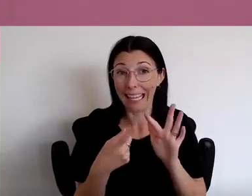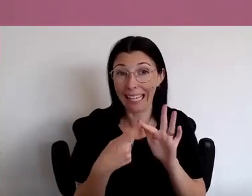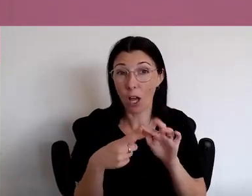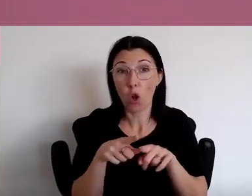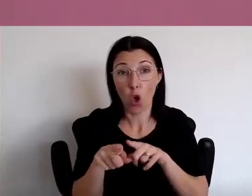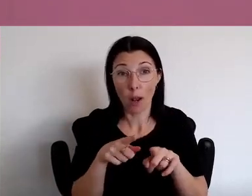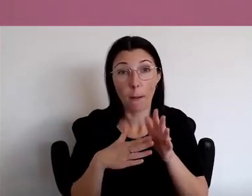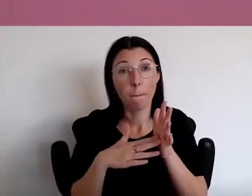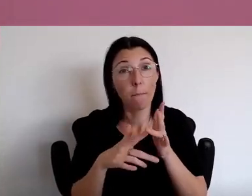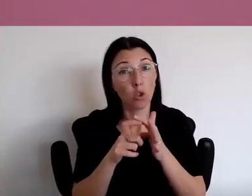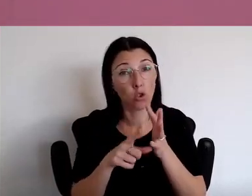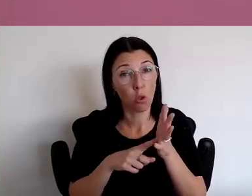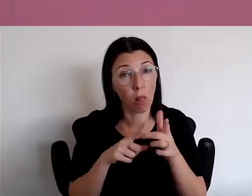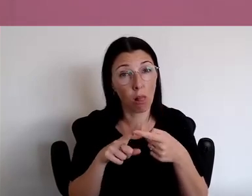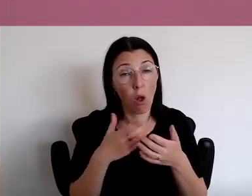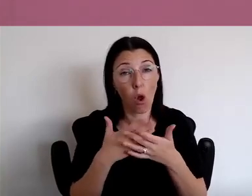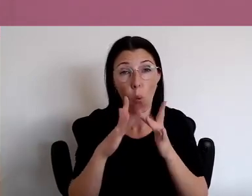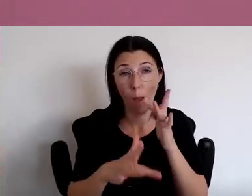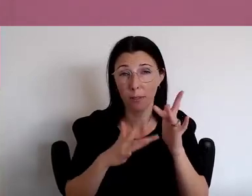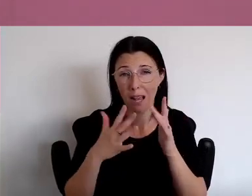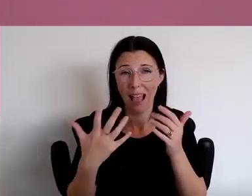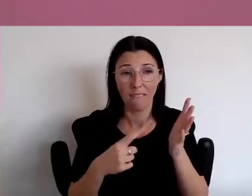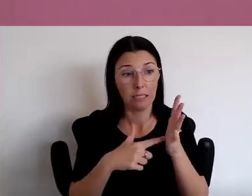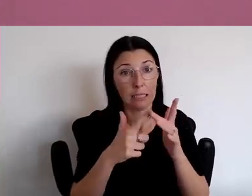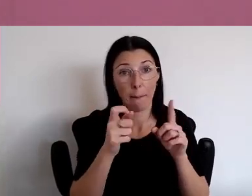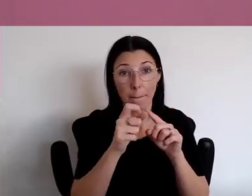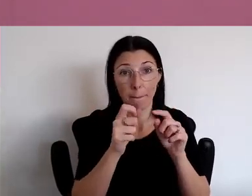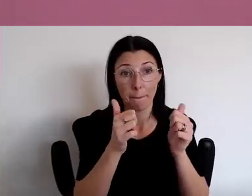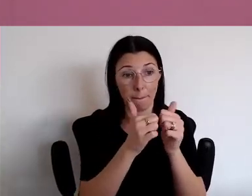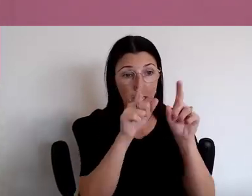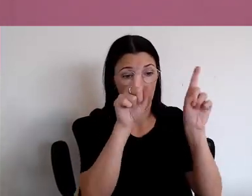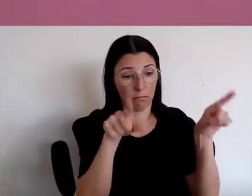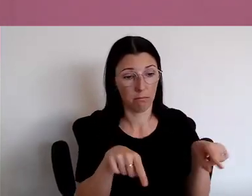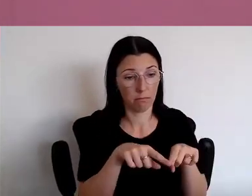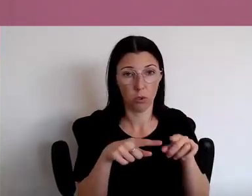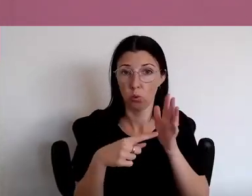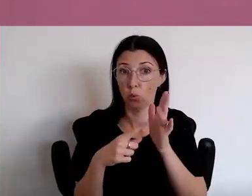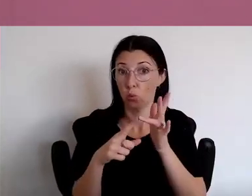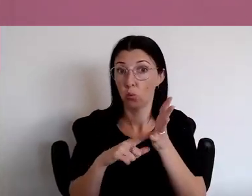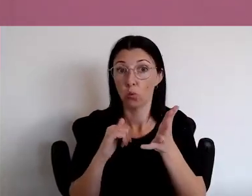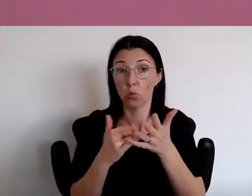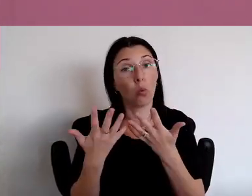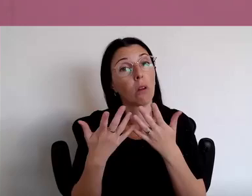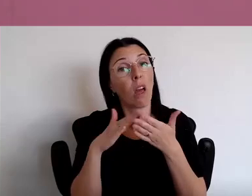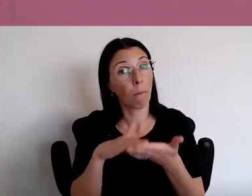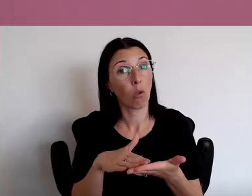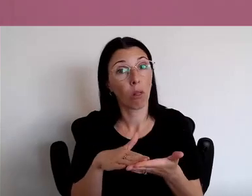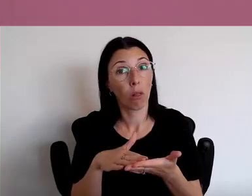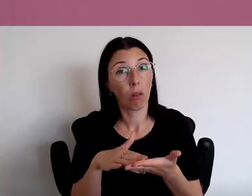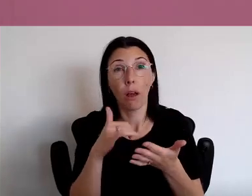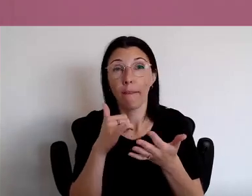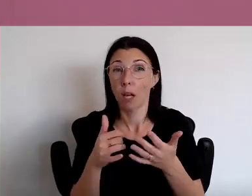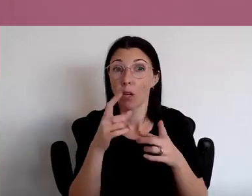got some tip sheets and tools on our website that might be helpful. It's a really complex